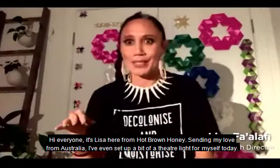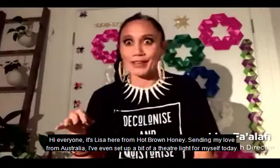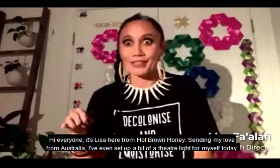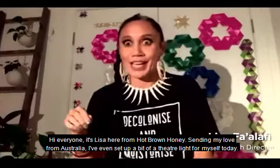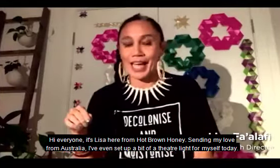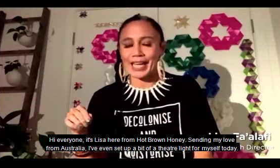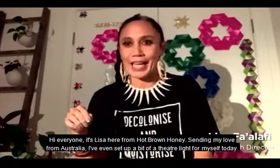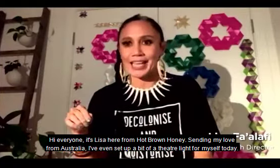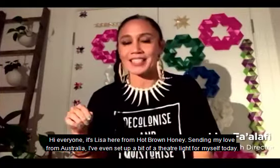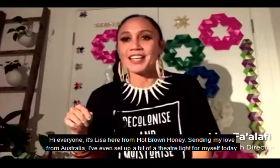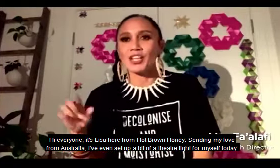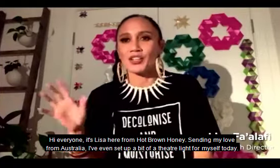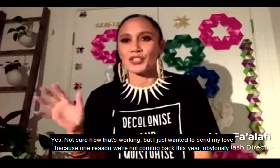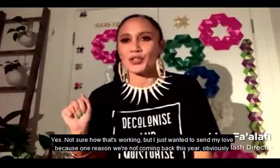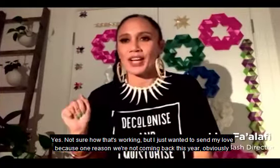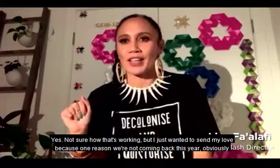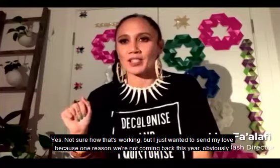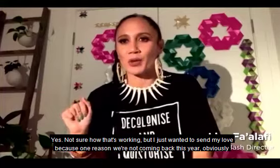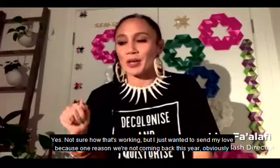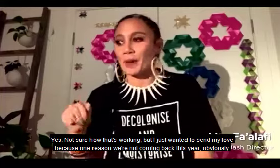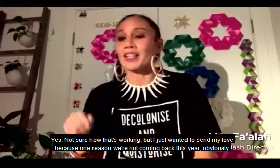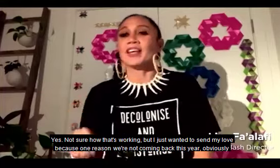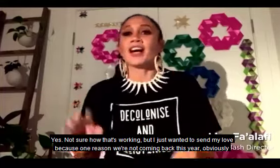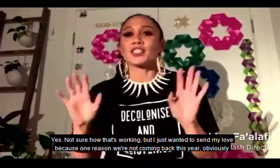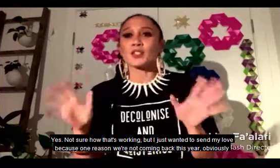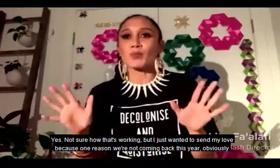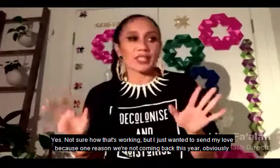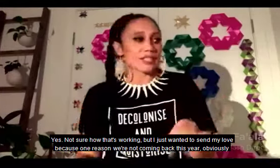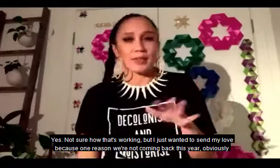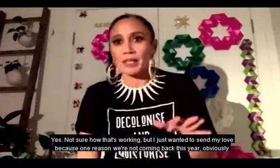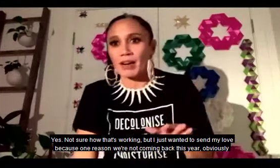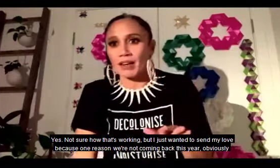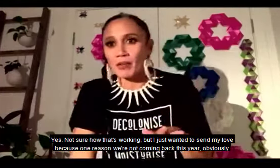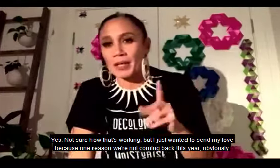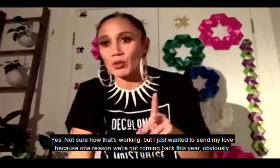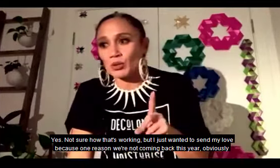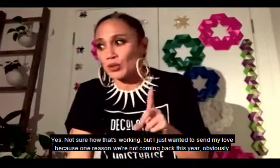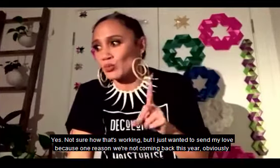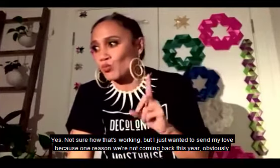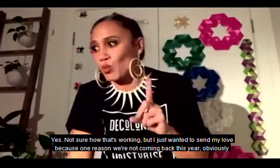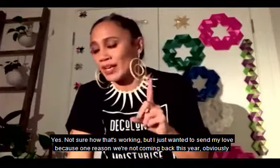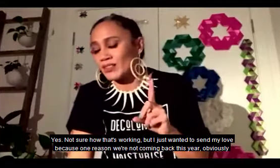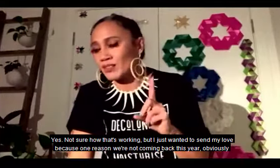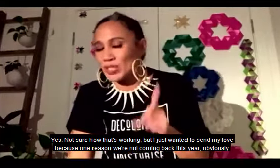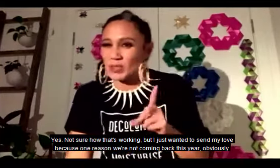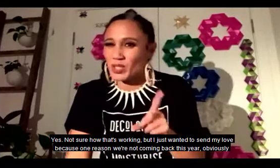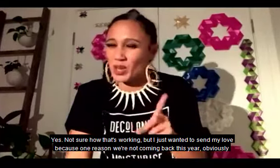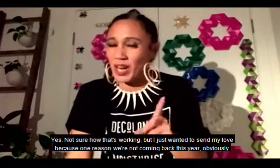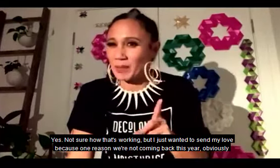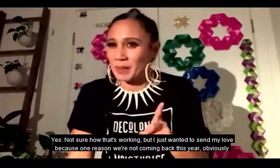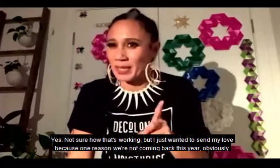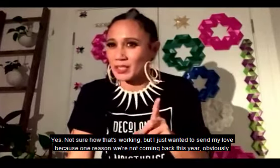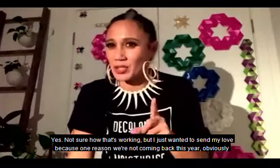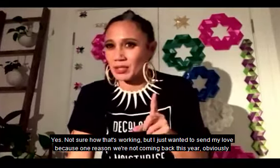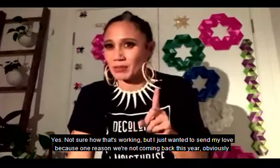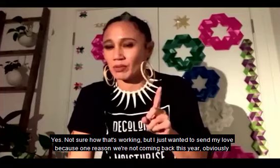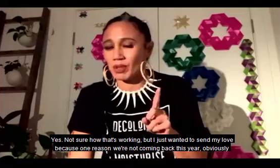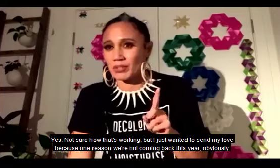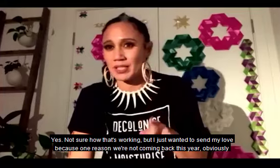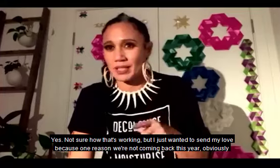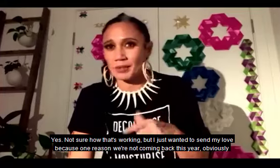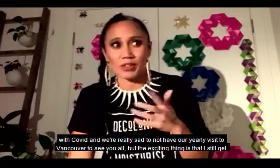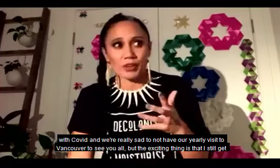for myself today. Yes, not sure how that's working, but I just wanted to send my love because one reason we're not coming back this